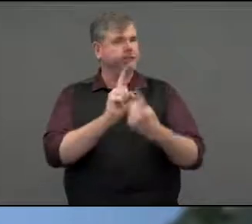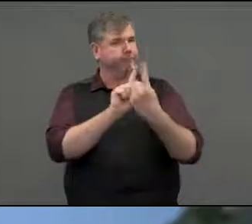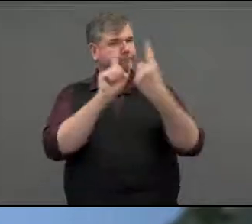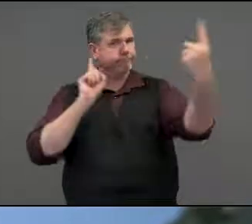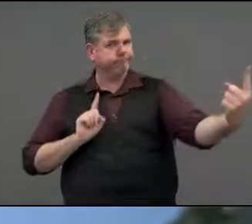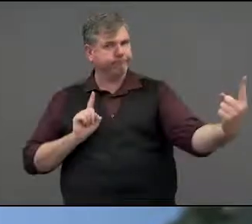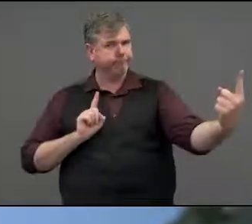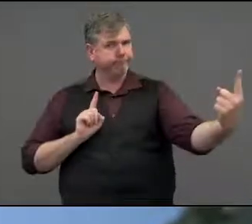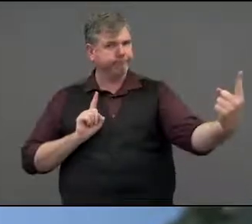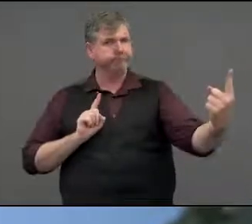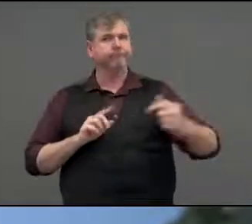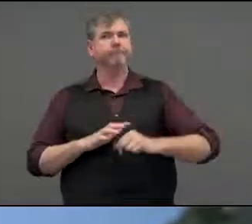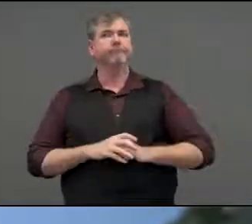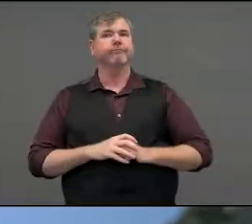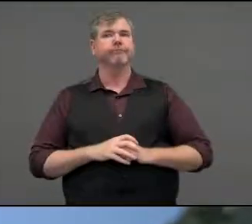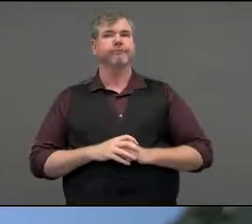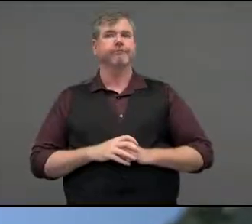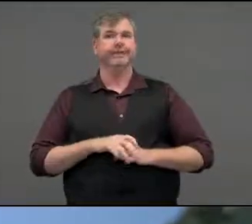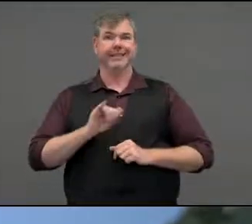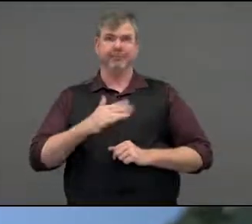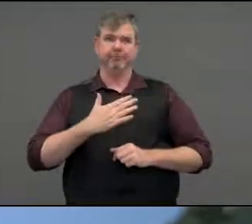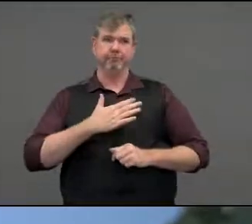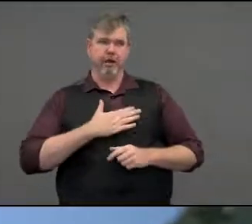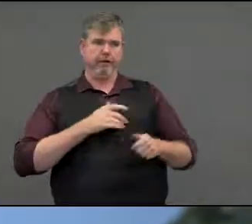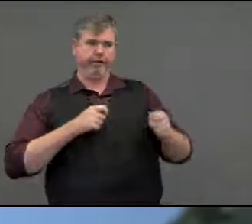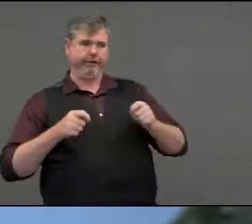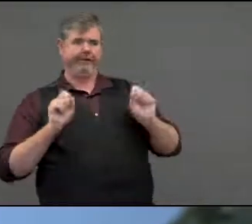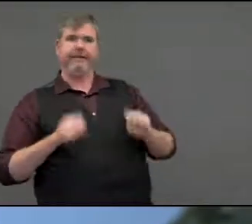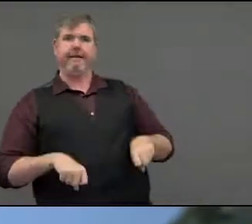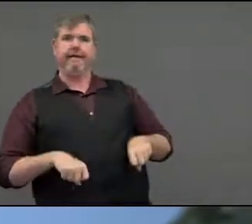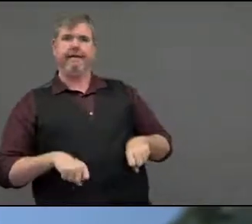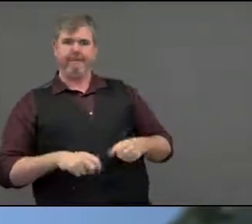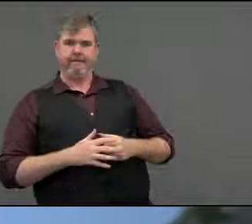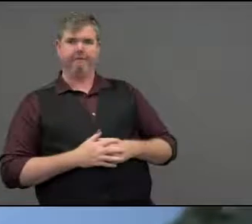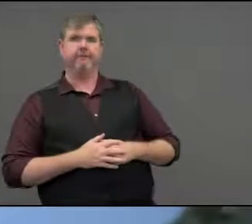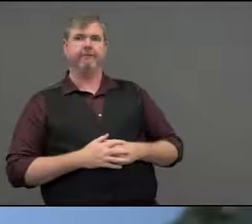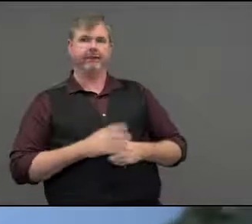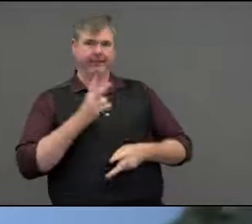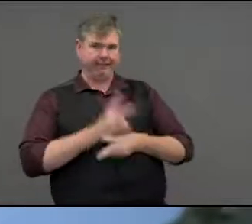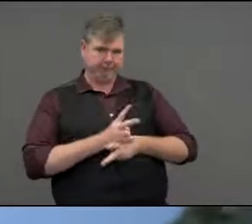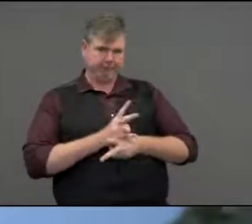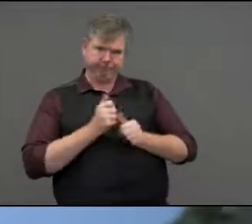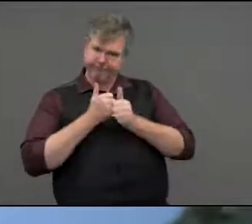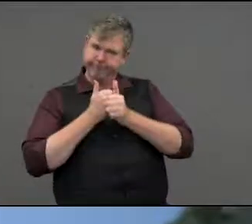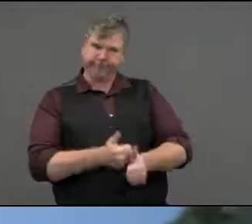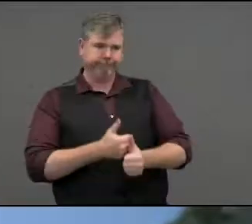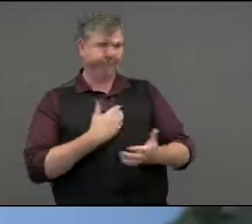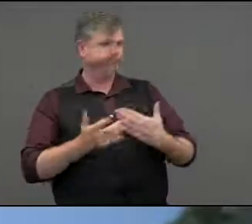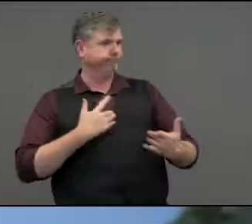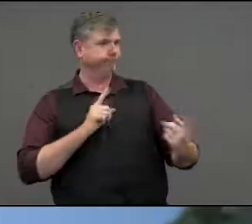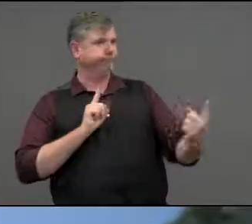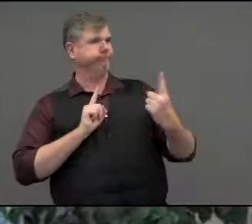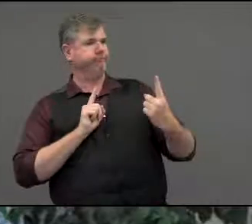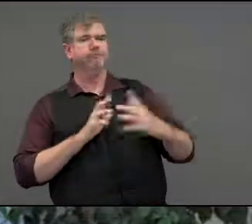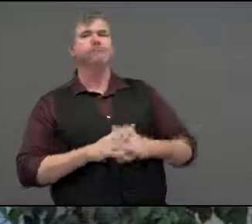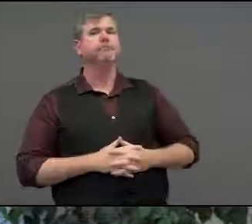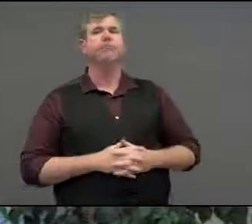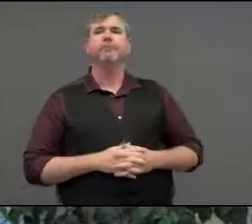at this time. So if you keep doing that, you're going to set yourself up for the best possible outcome and scenario for